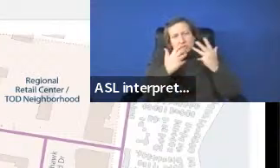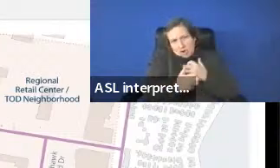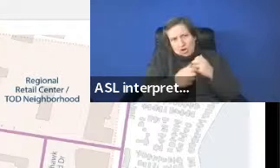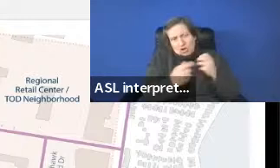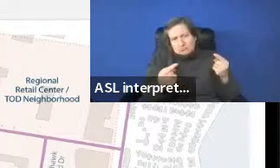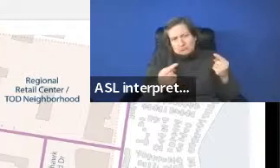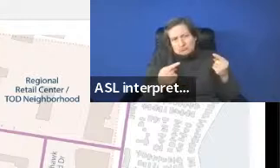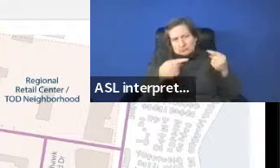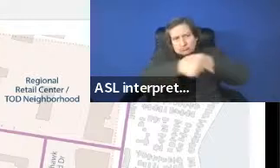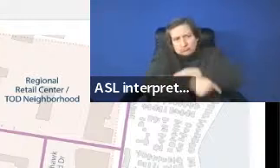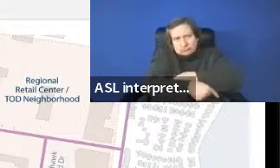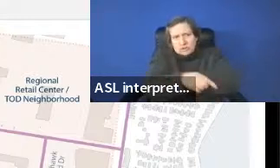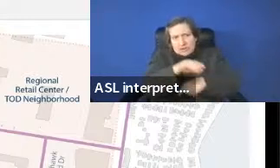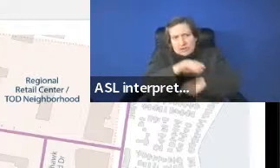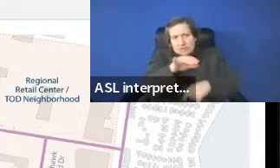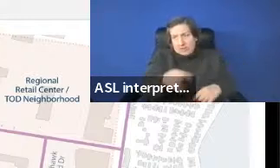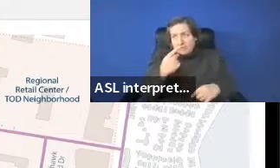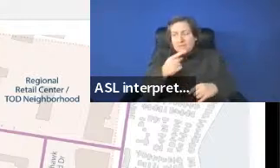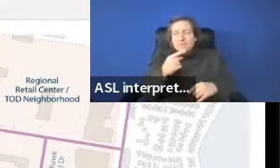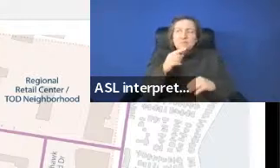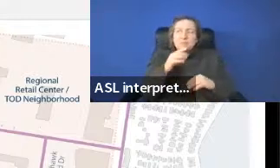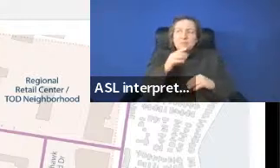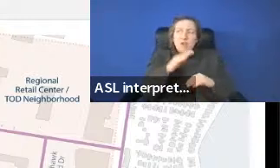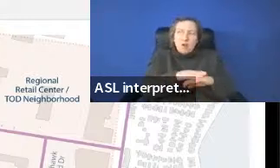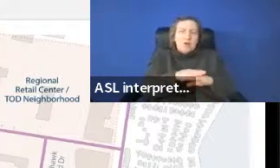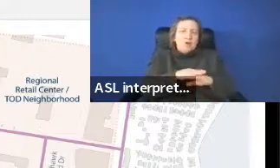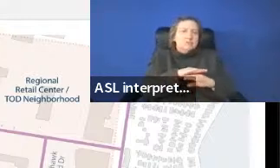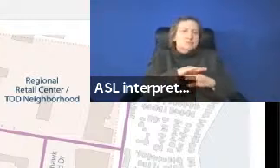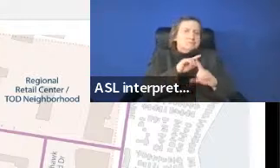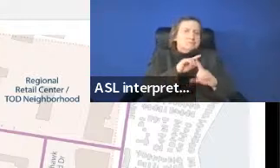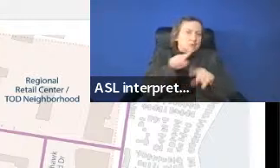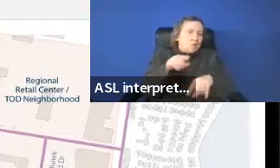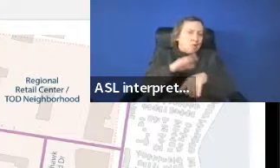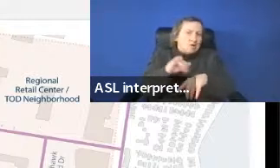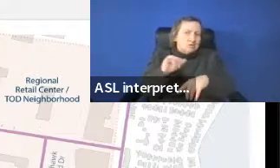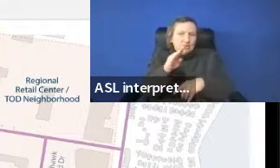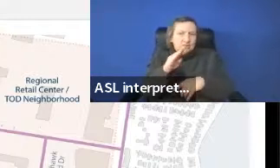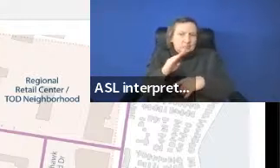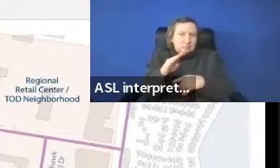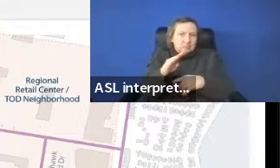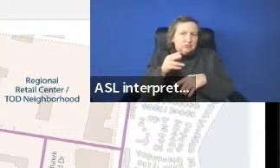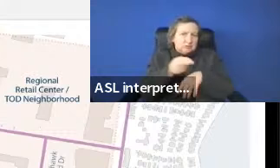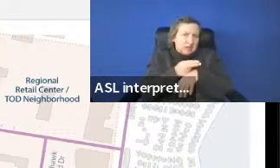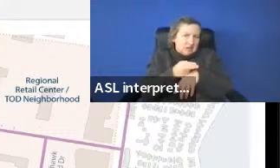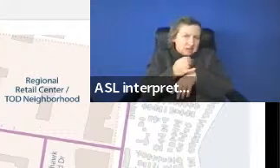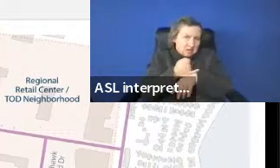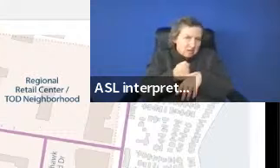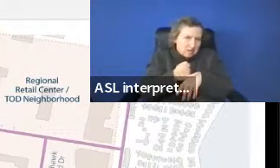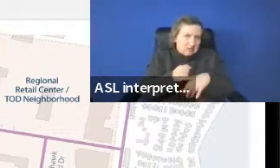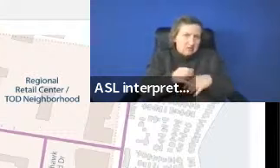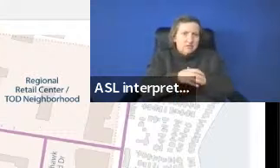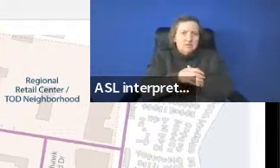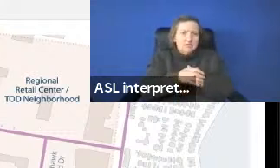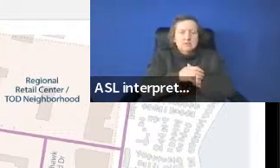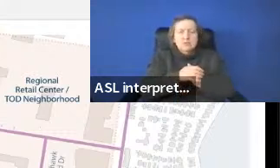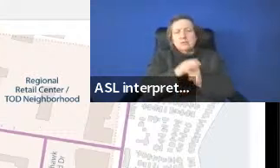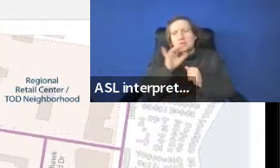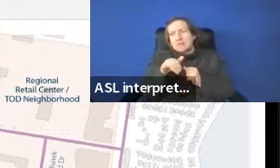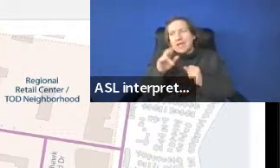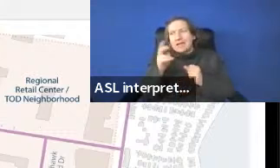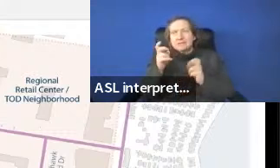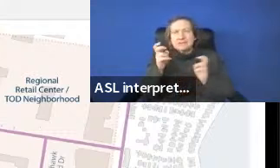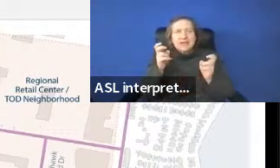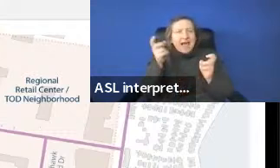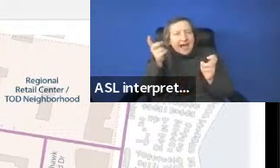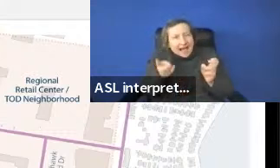screen right now, onto the island. So this is, in fact, essentially half an interchange